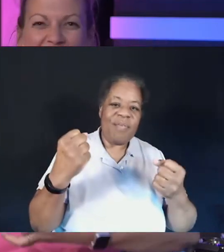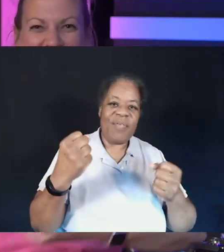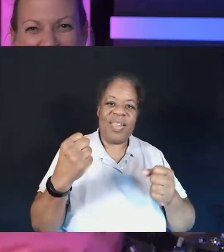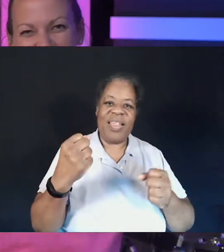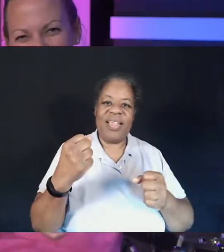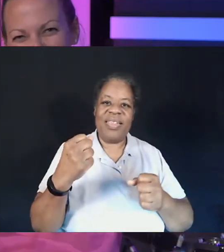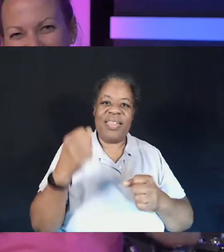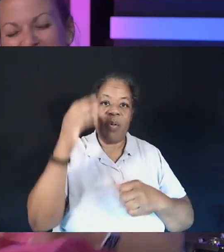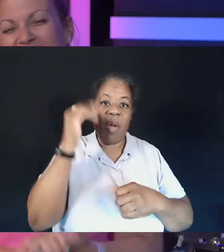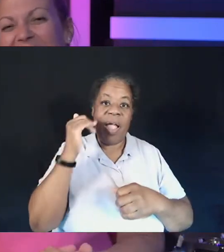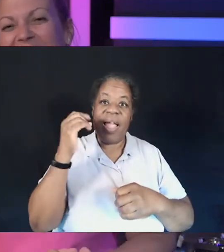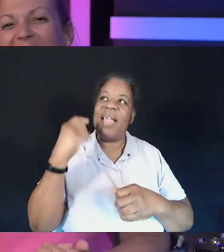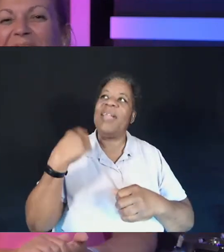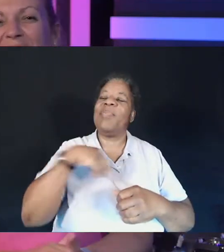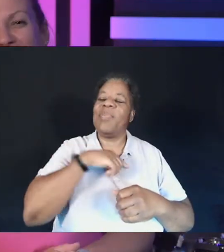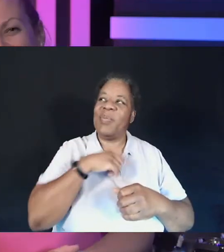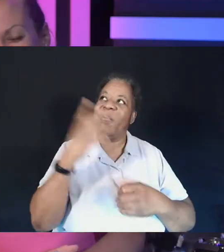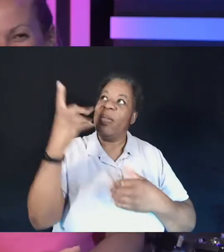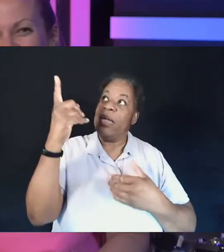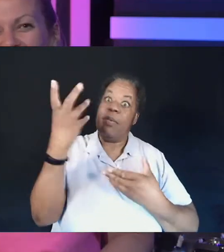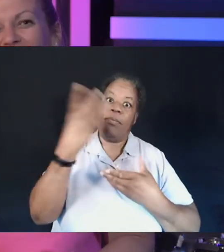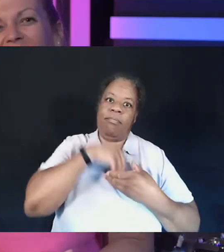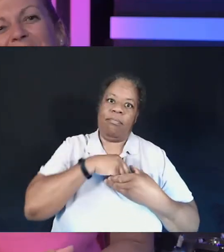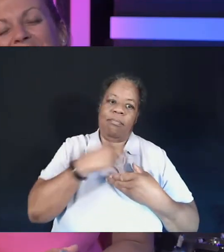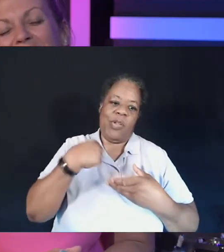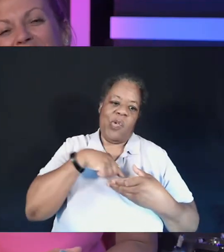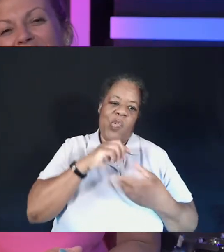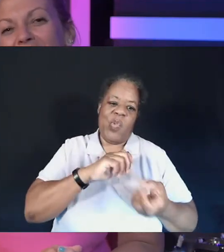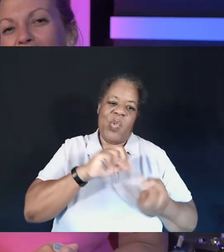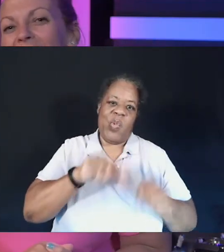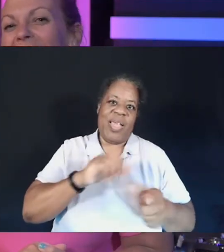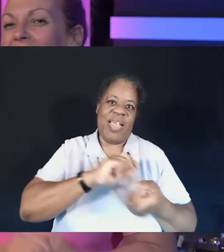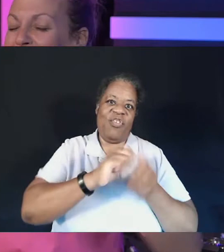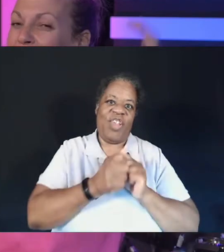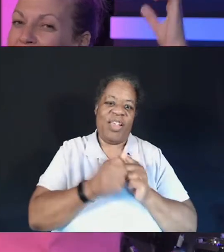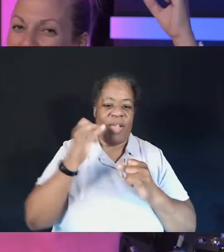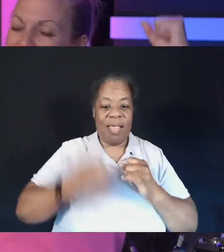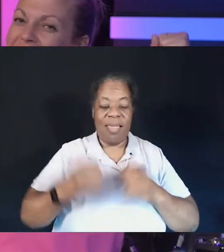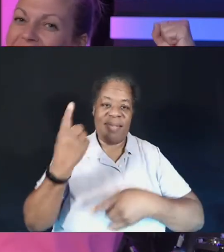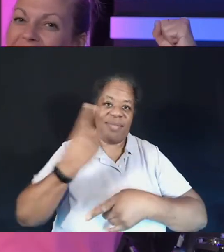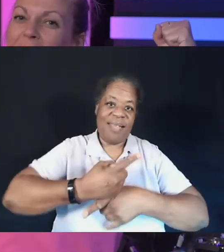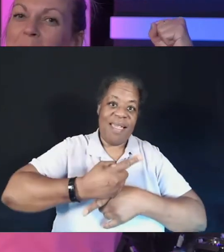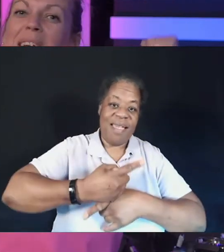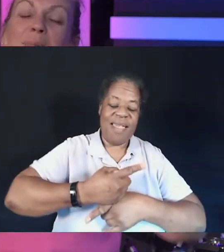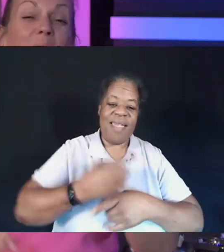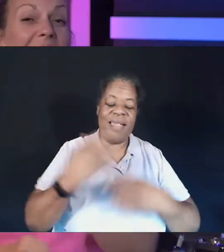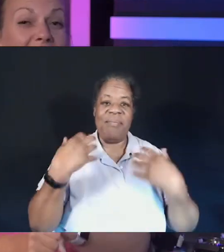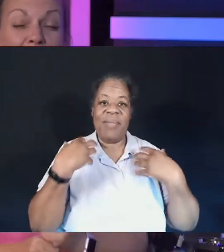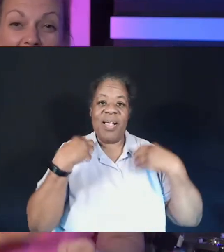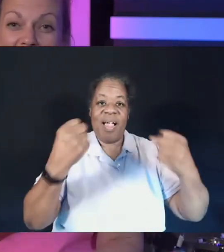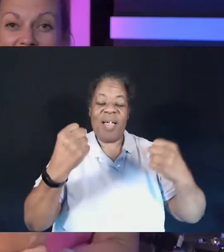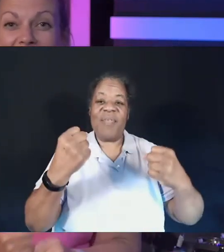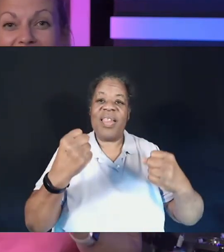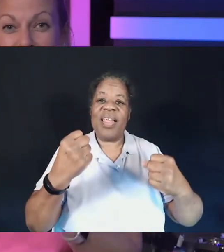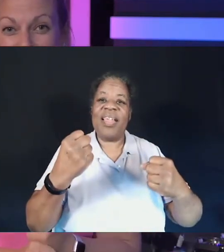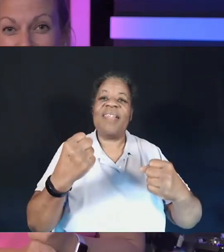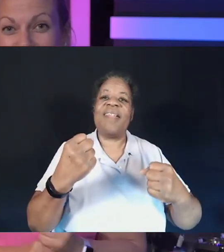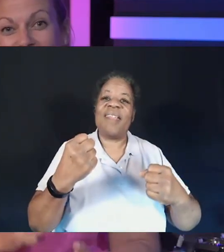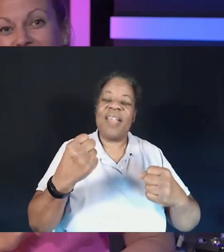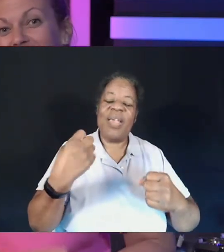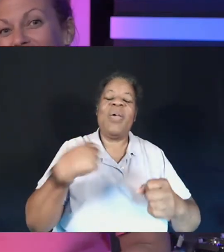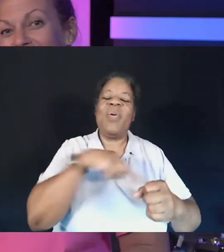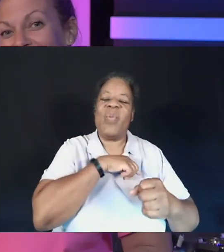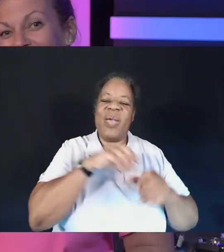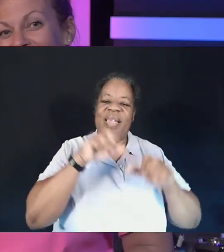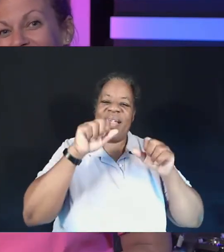can change. And on our last day together, we learned that we can have confidence because we can make a